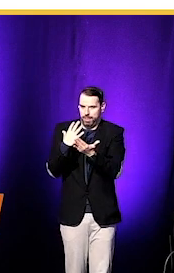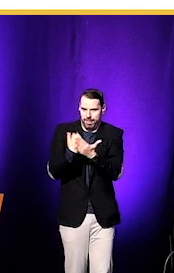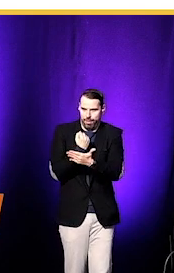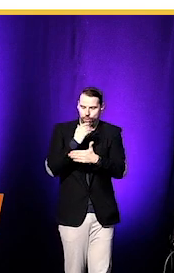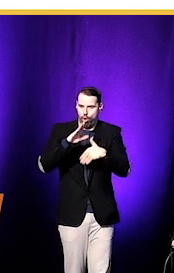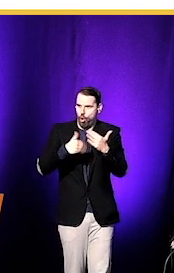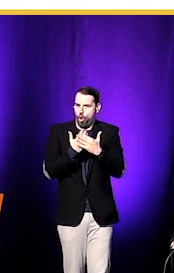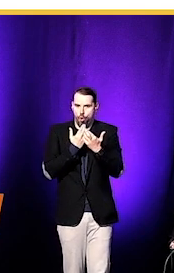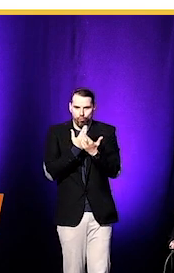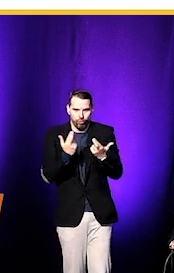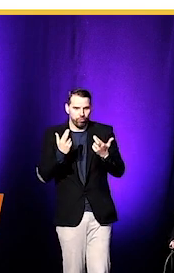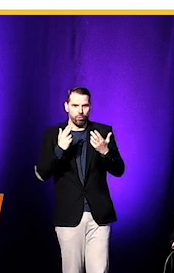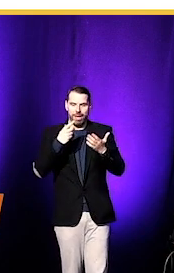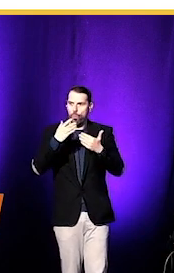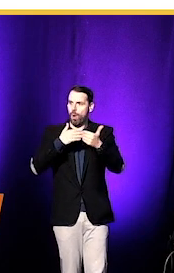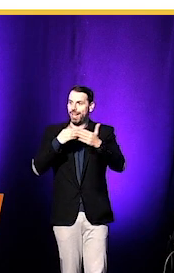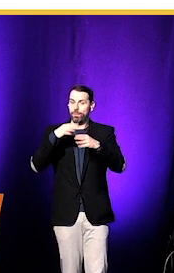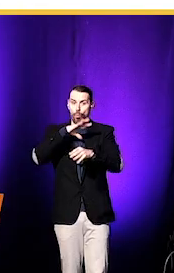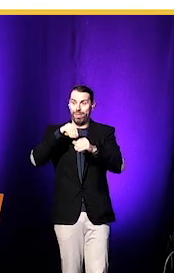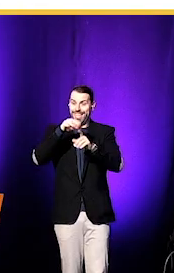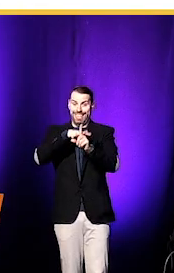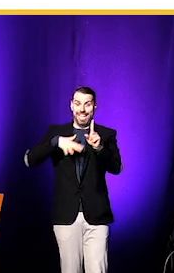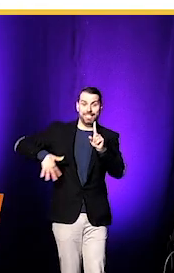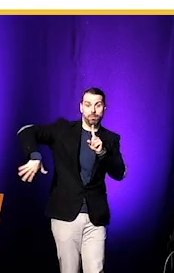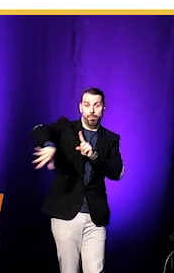the local ecology.